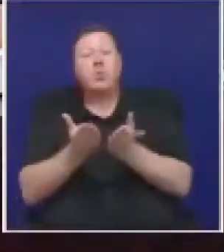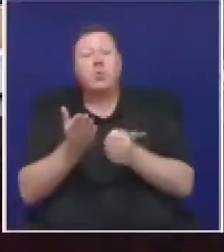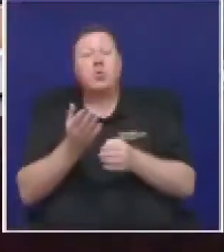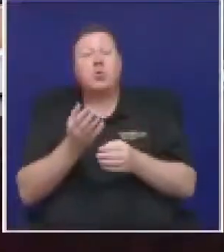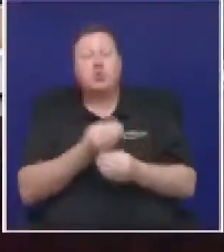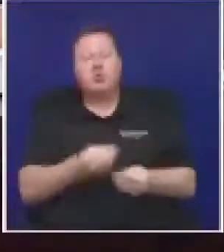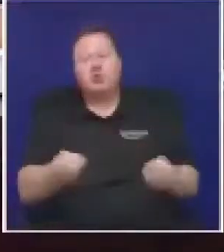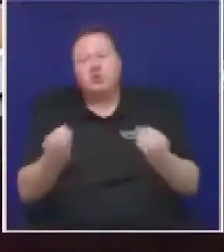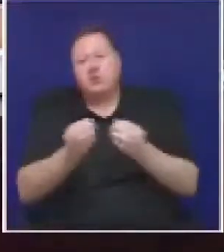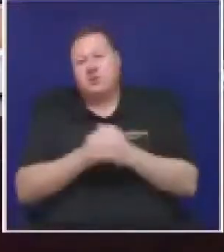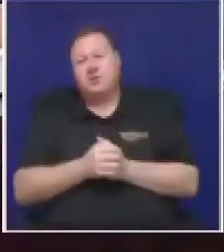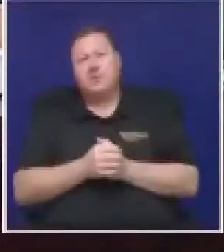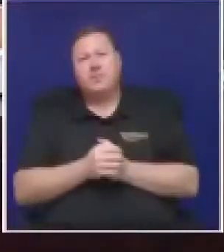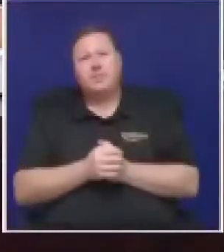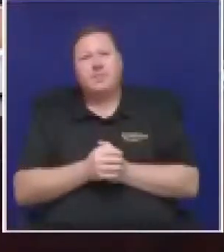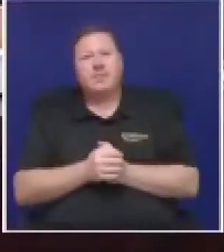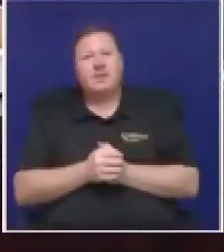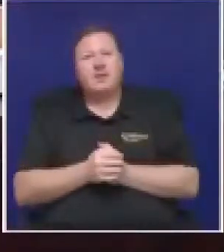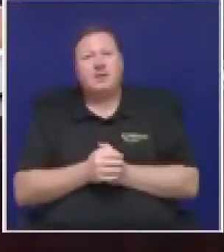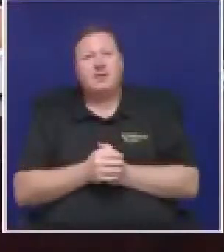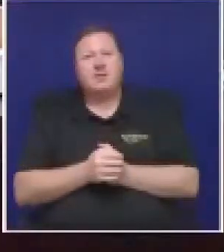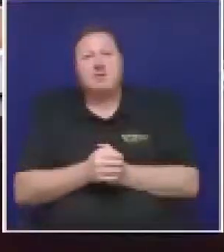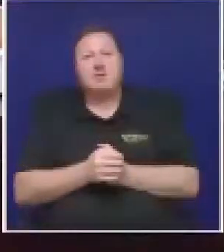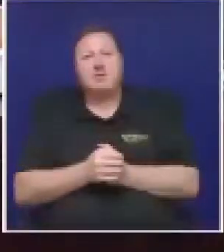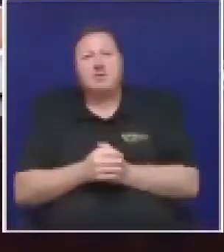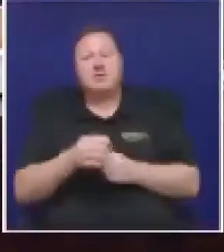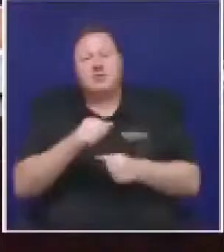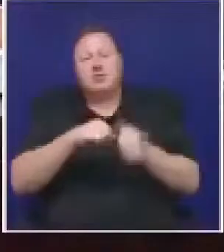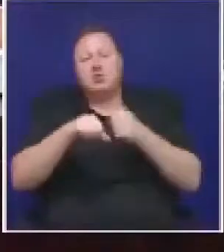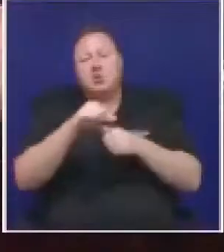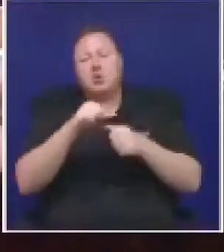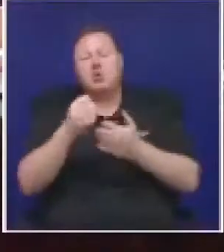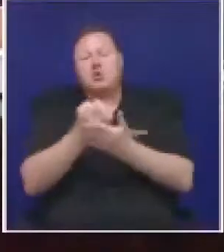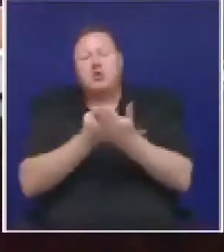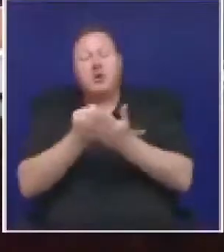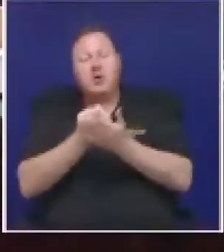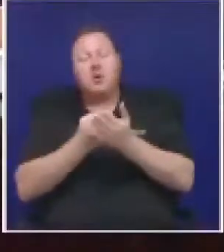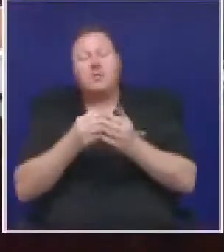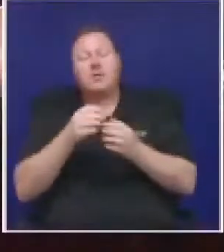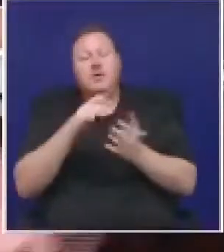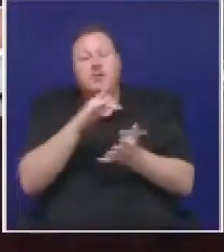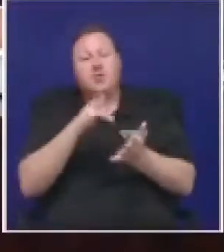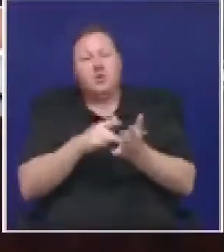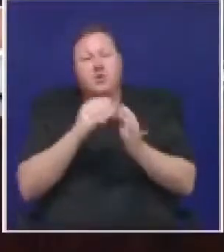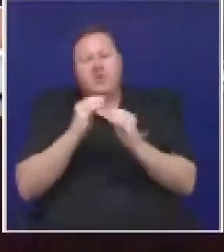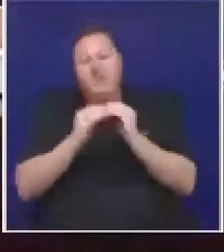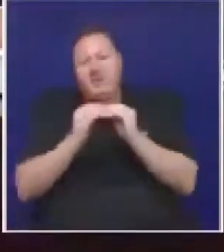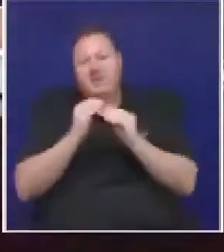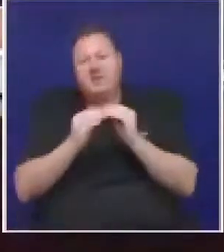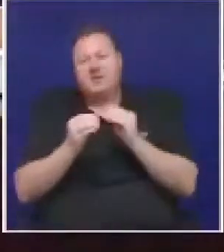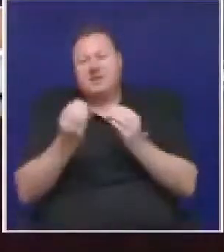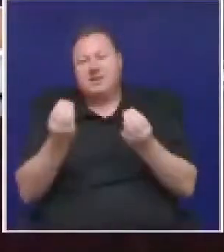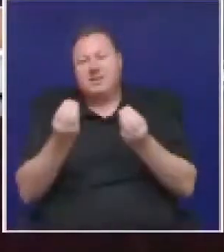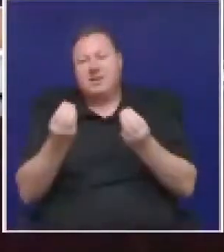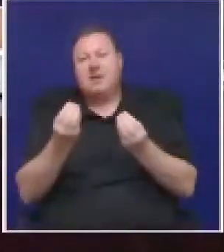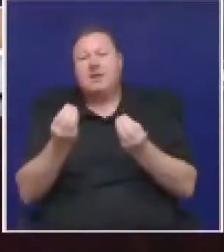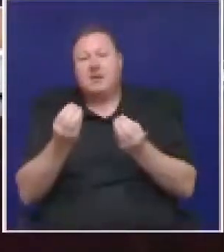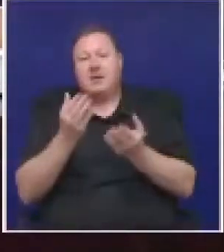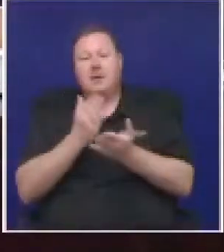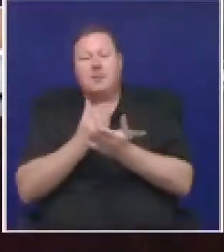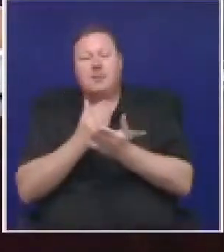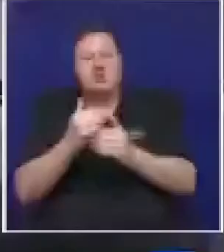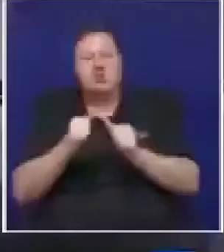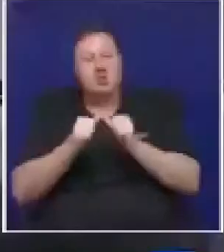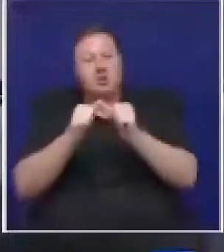on. So addressing socio-economic conditions, it's something that we must continue to